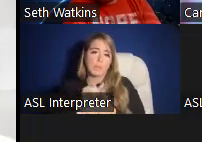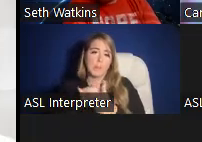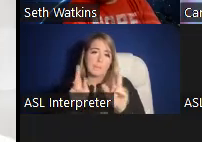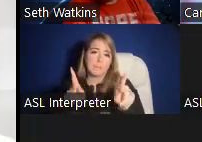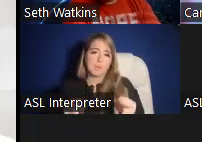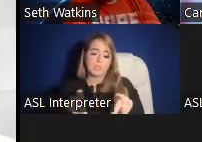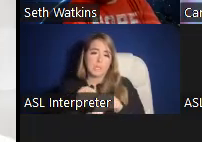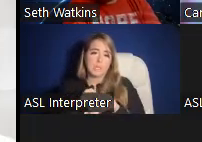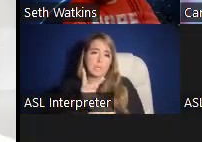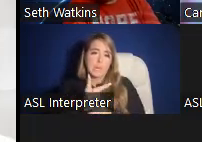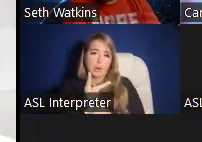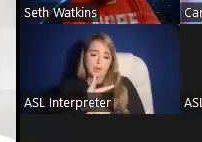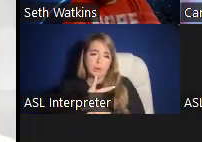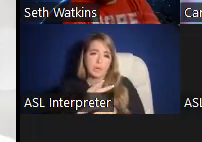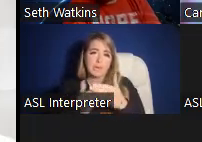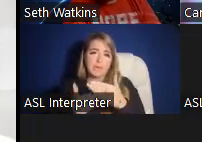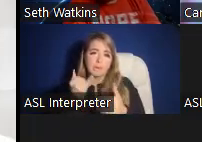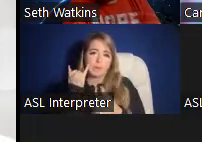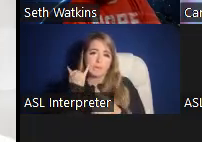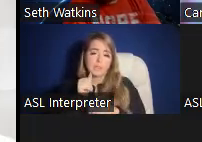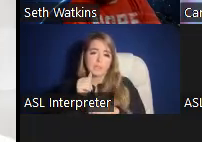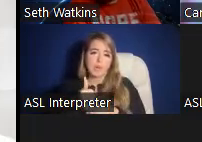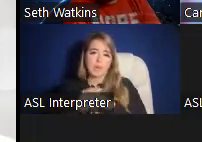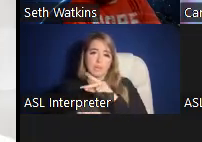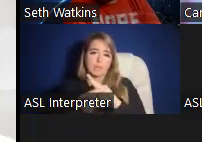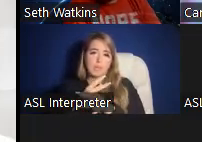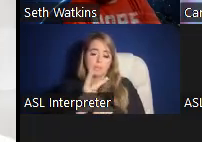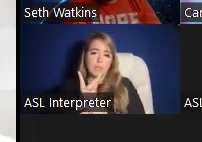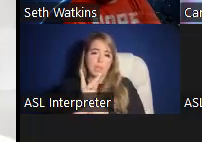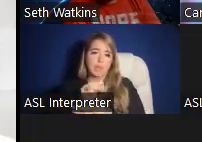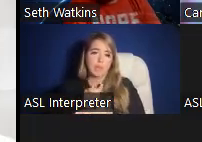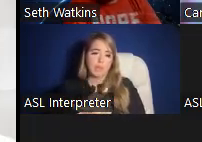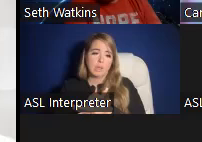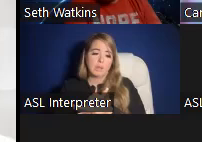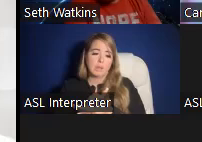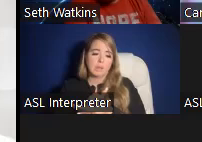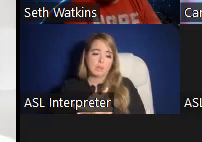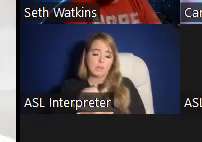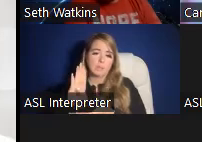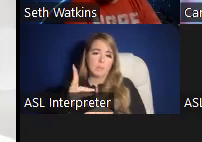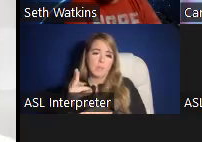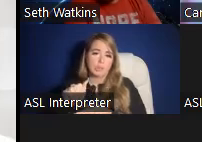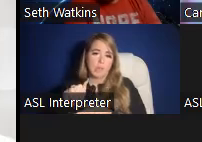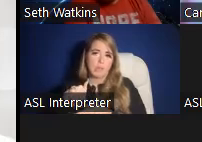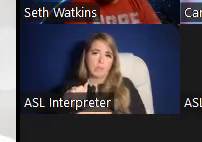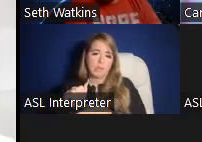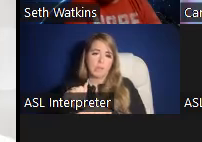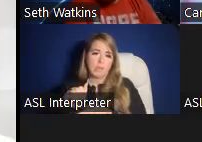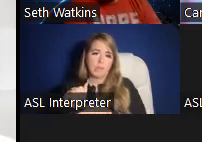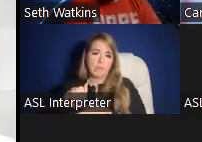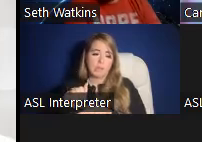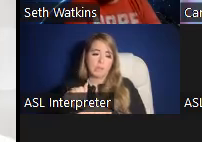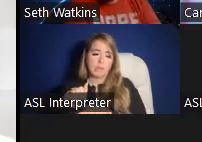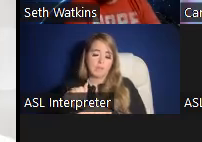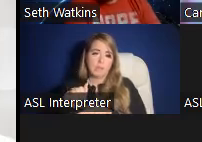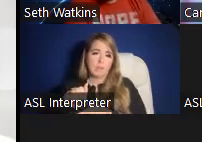care, even if it's not the type of care that is BHA rule considered.